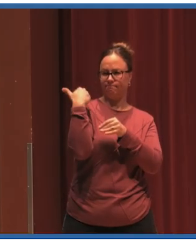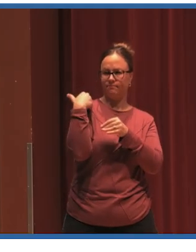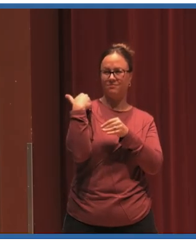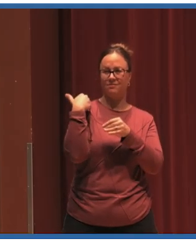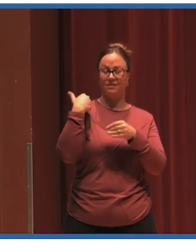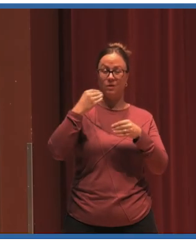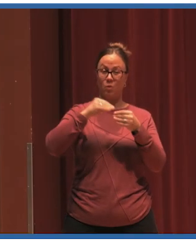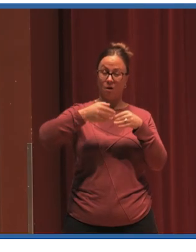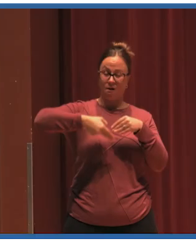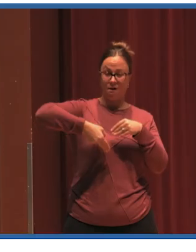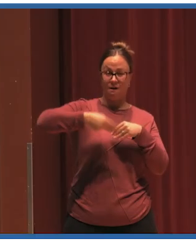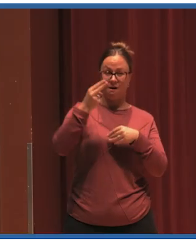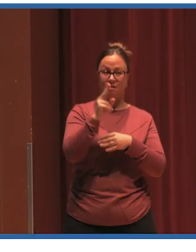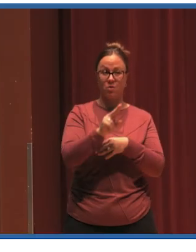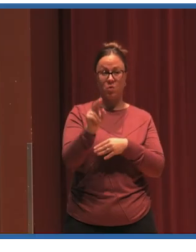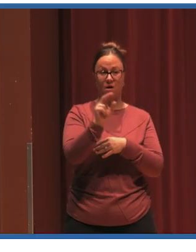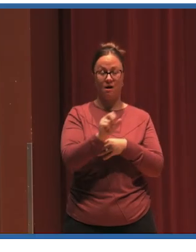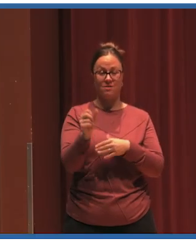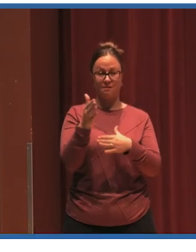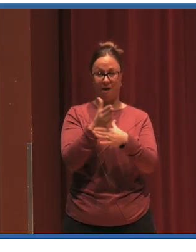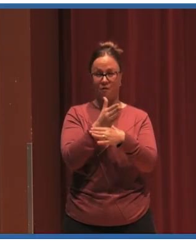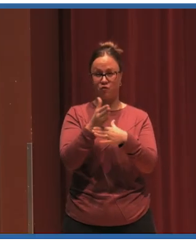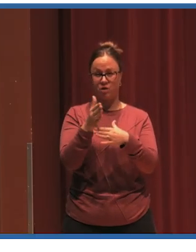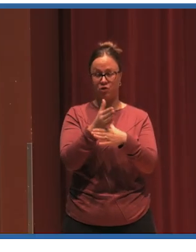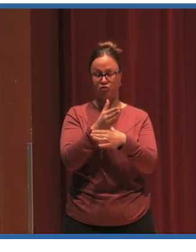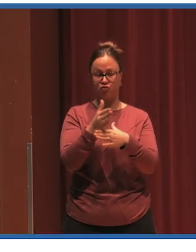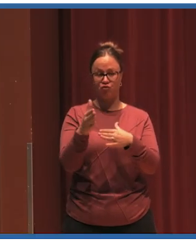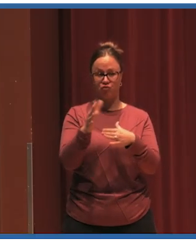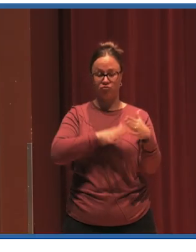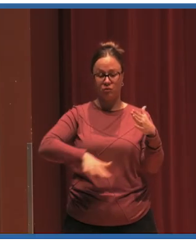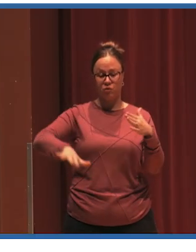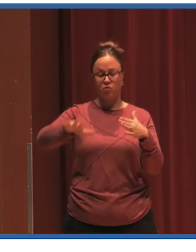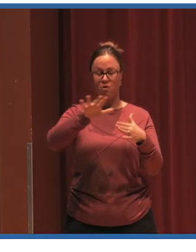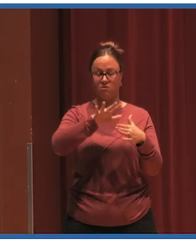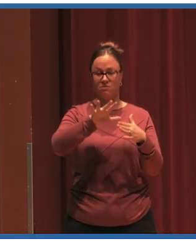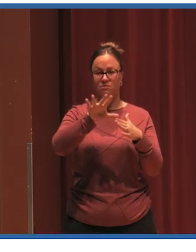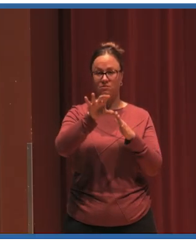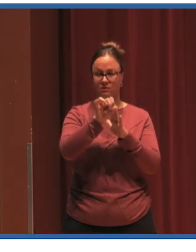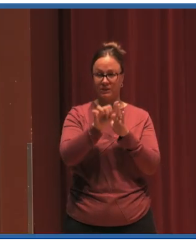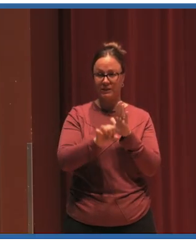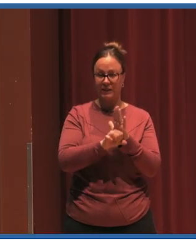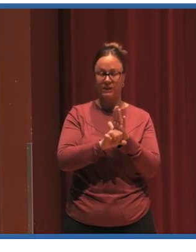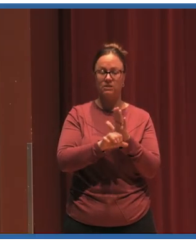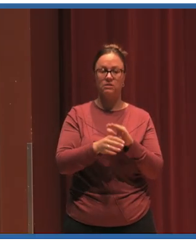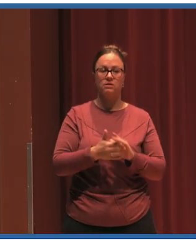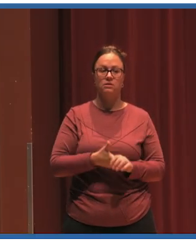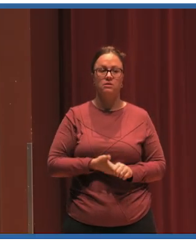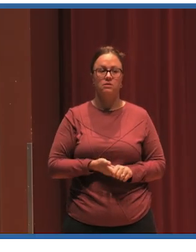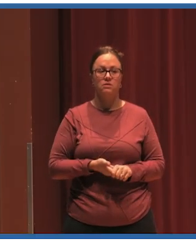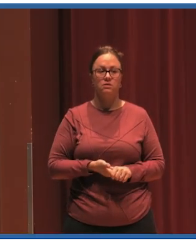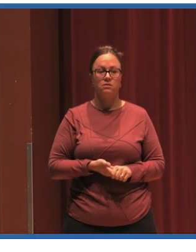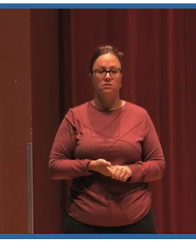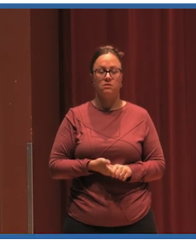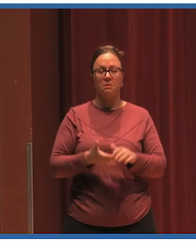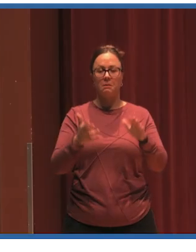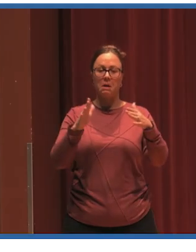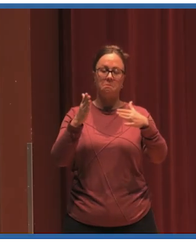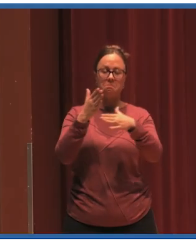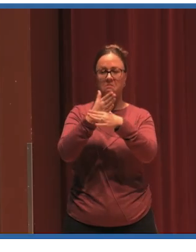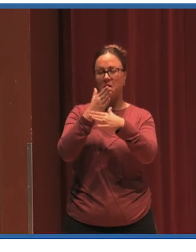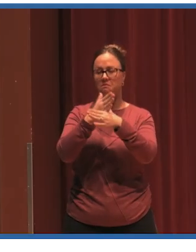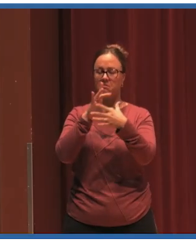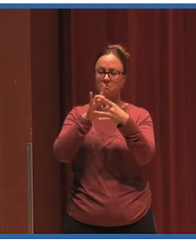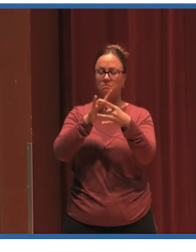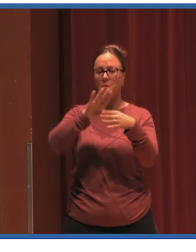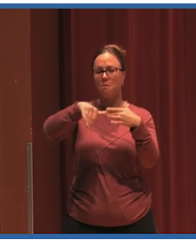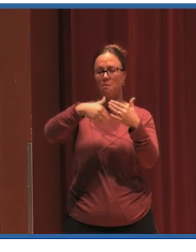the U.S. average across the board, and about middle of the pack when it comes to all